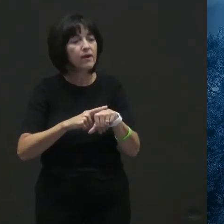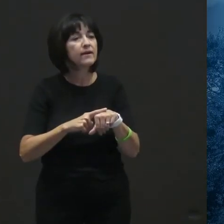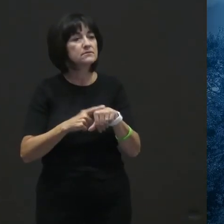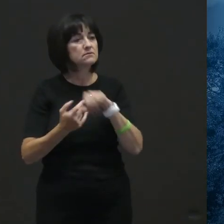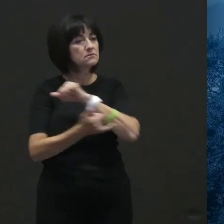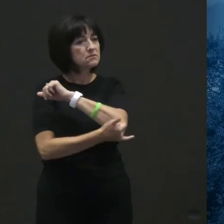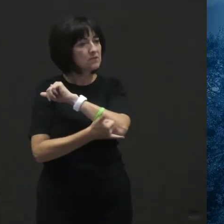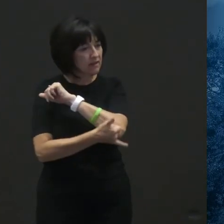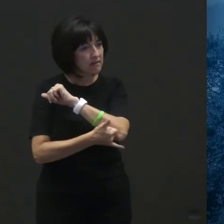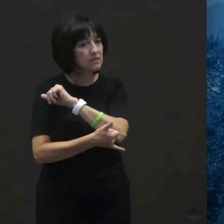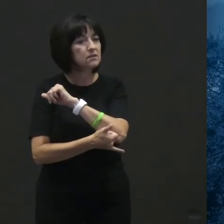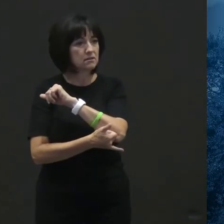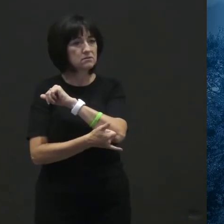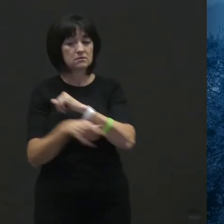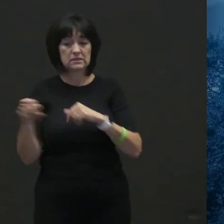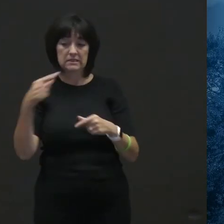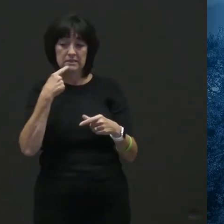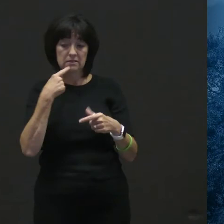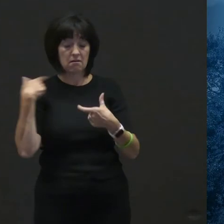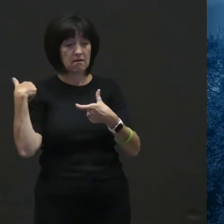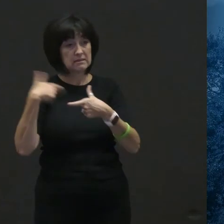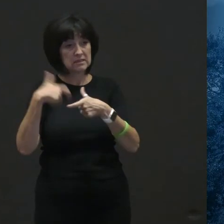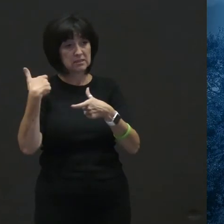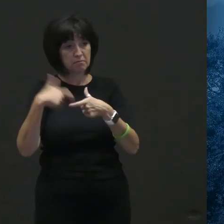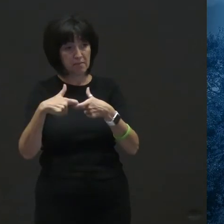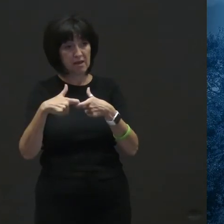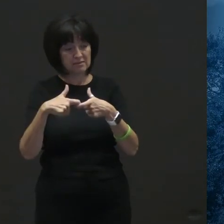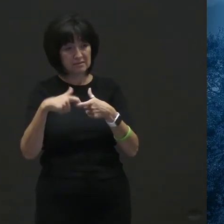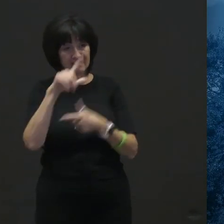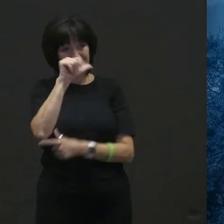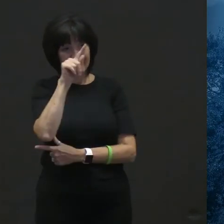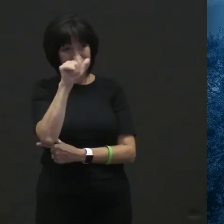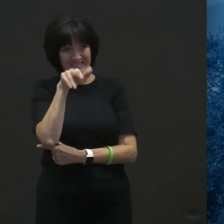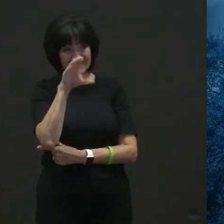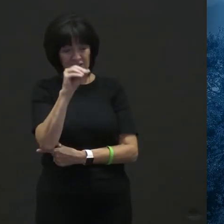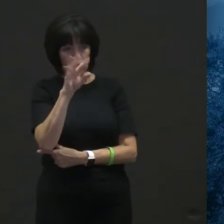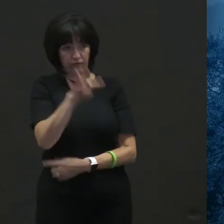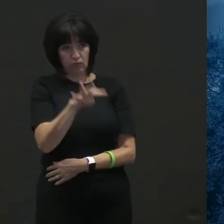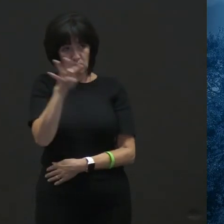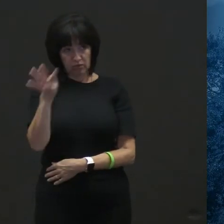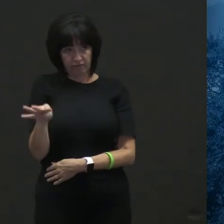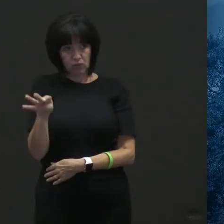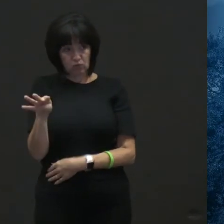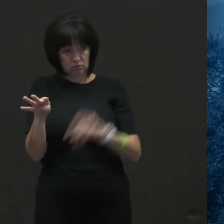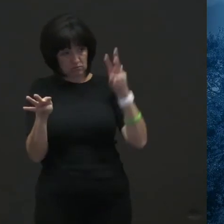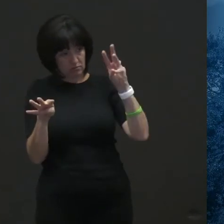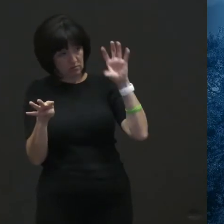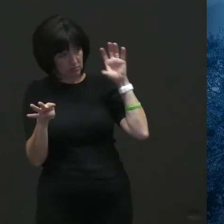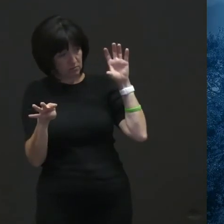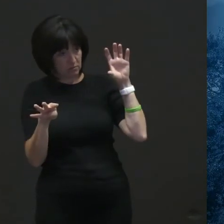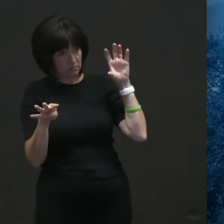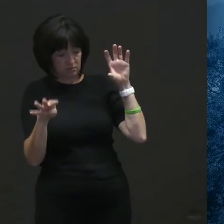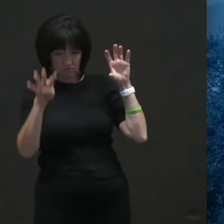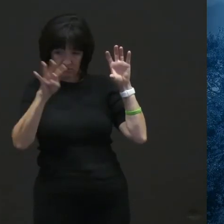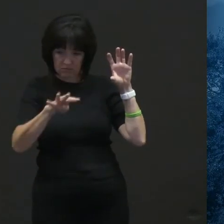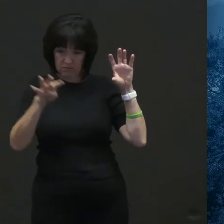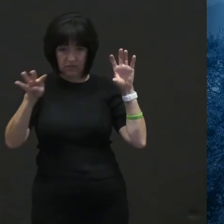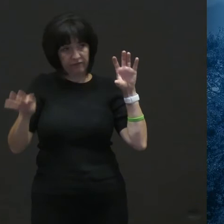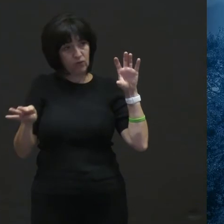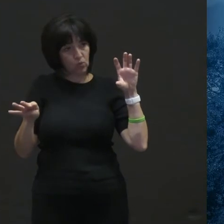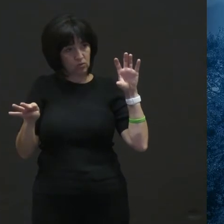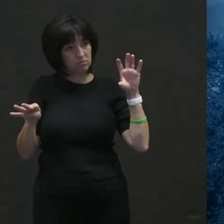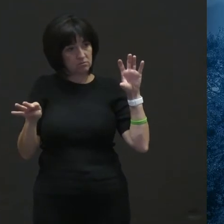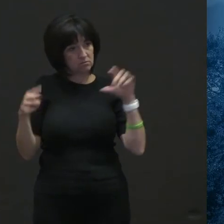Hispanic/Latino of 44 out of 600 and so. If you compare that to the number of cases, which you could